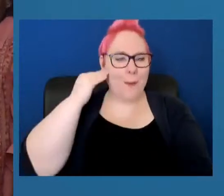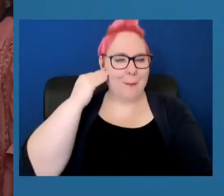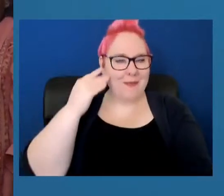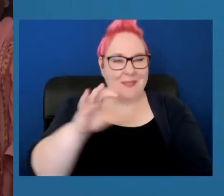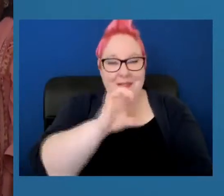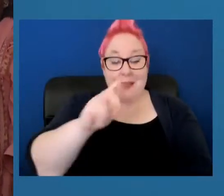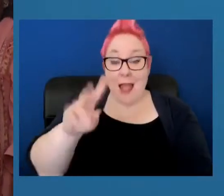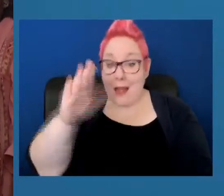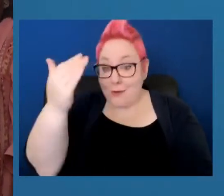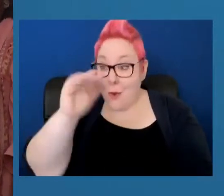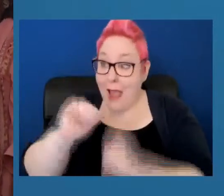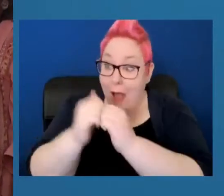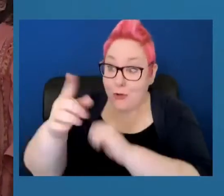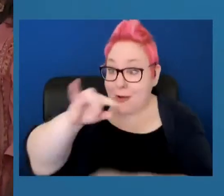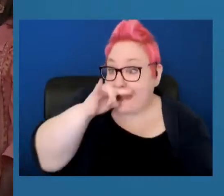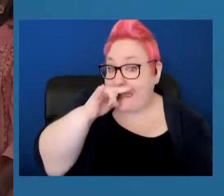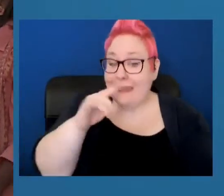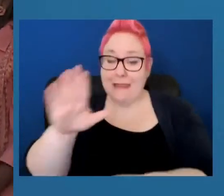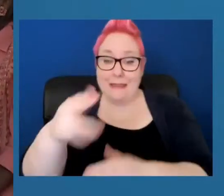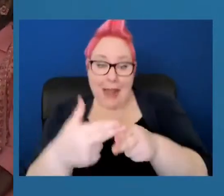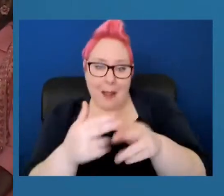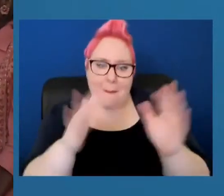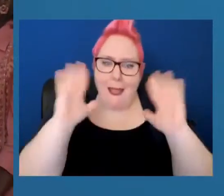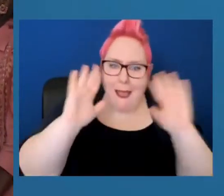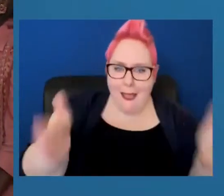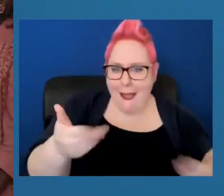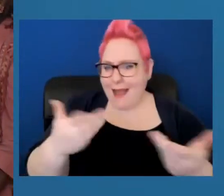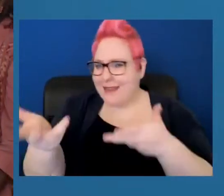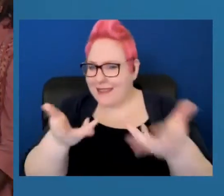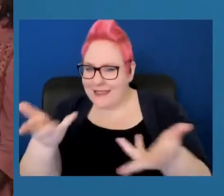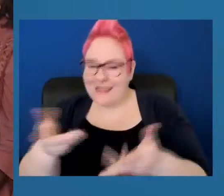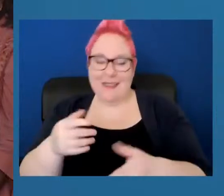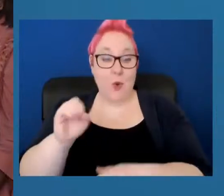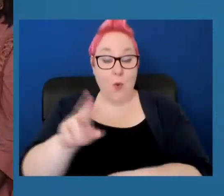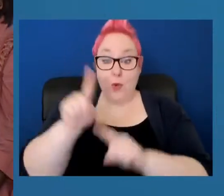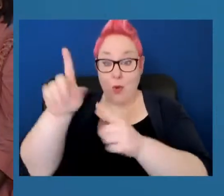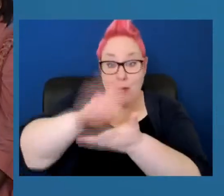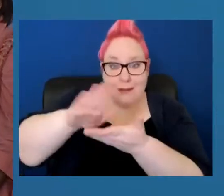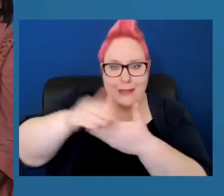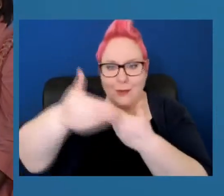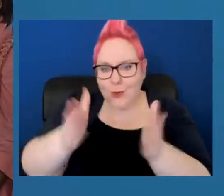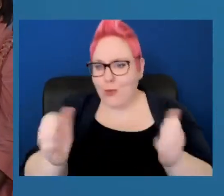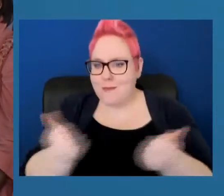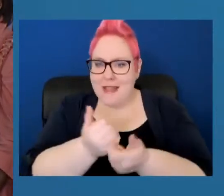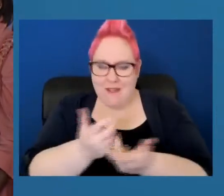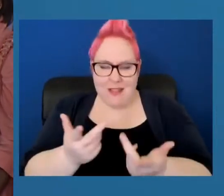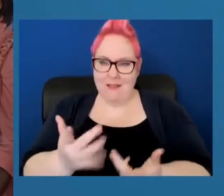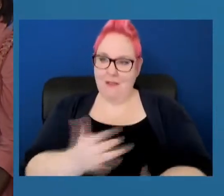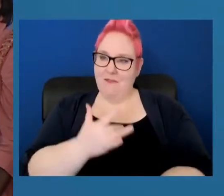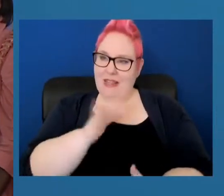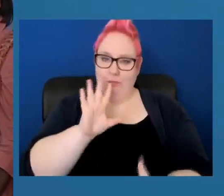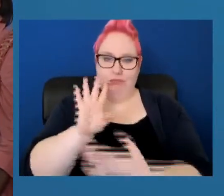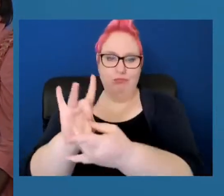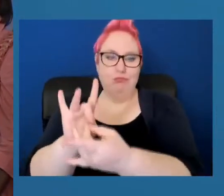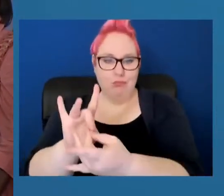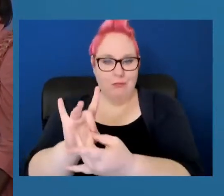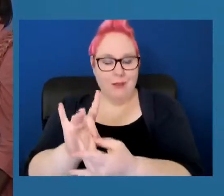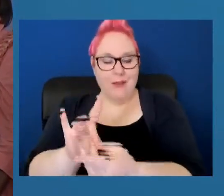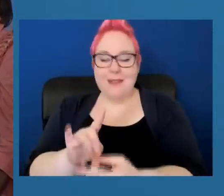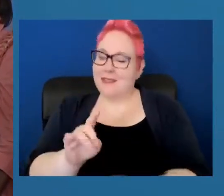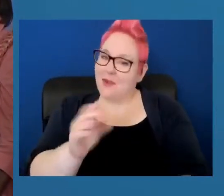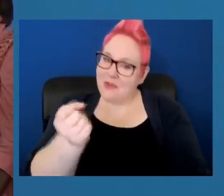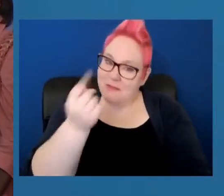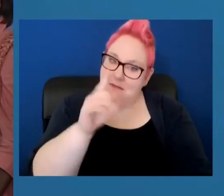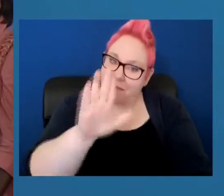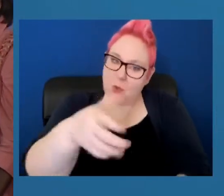about the kids. The people who used to check me in, and people would come up, clean the rooms. People just made me feel part of the family. So don't underestimate the power that